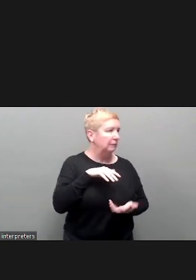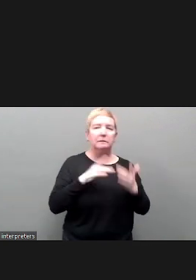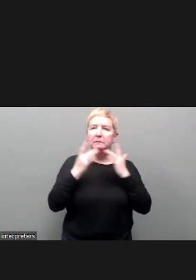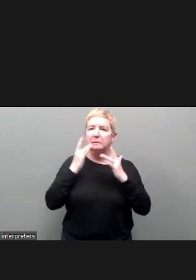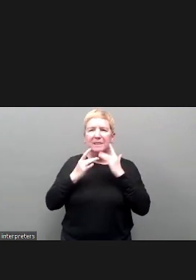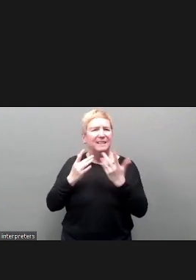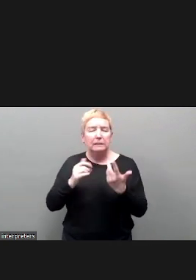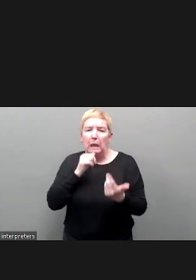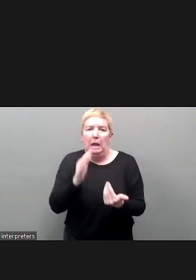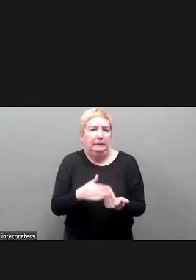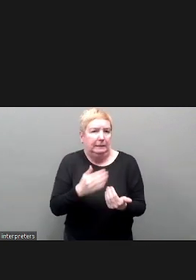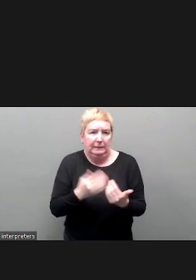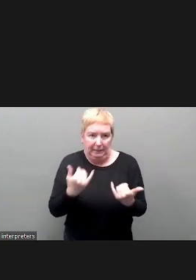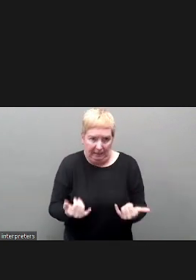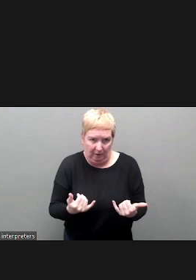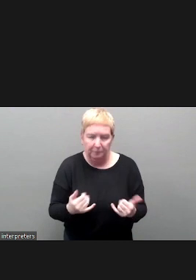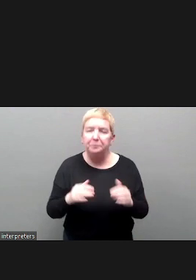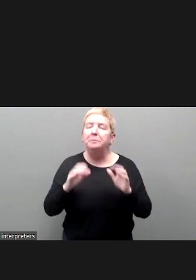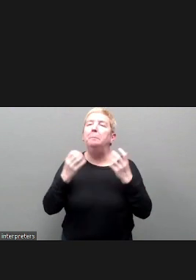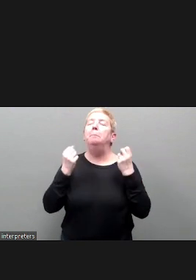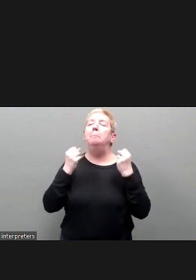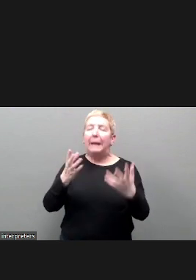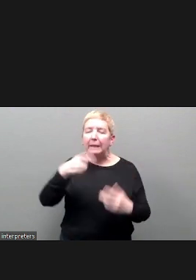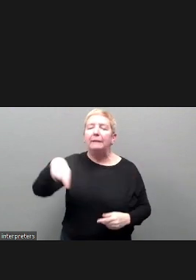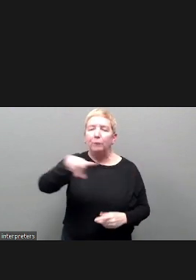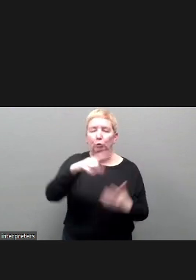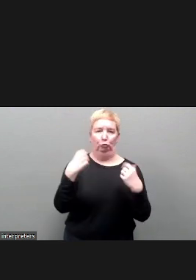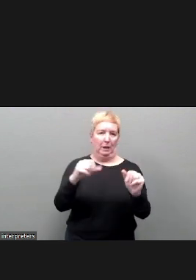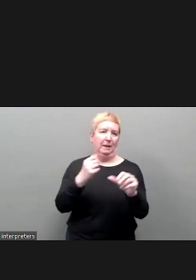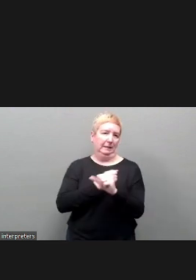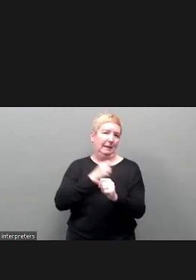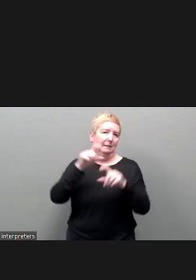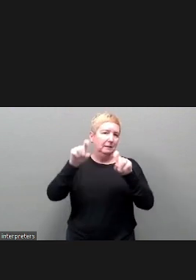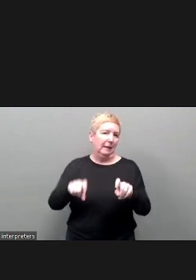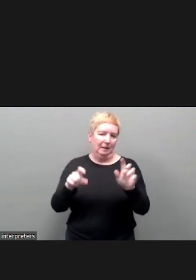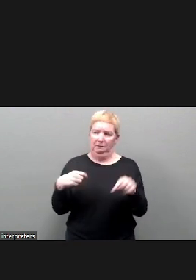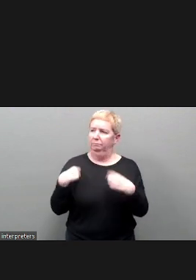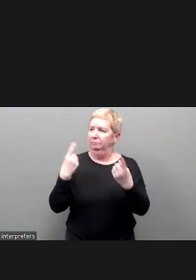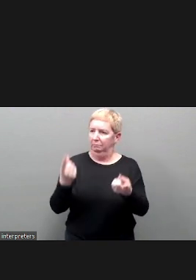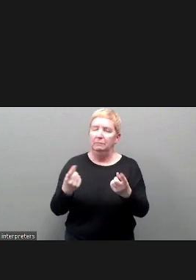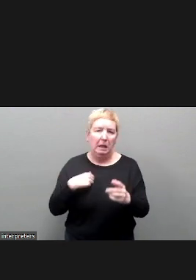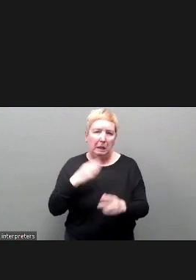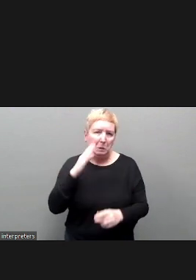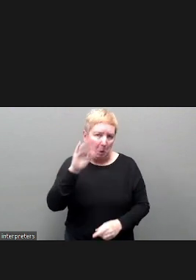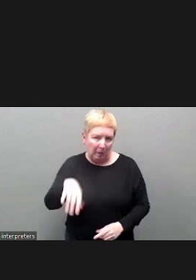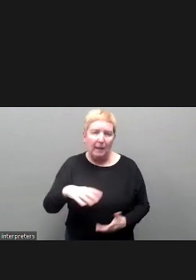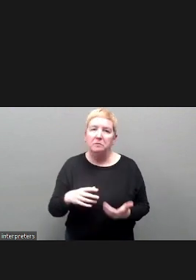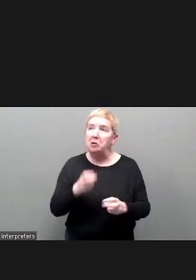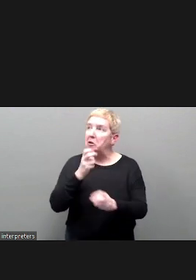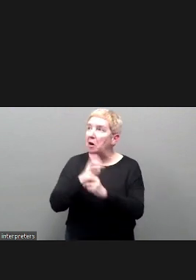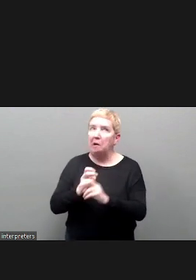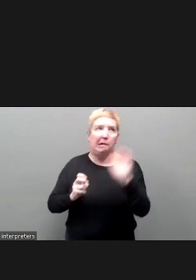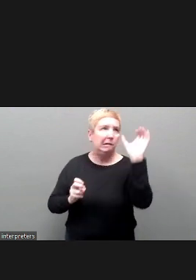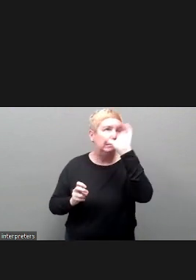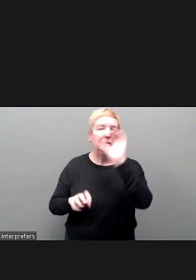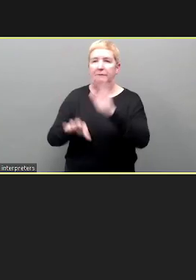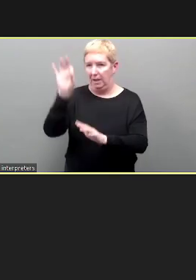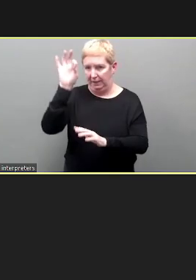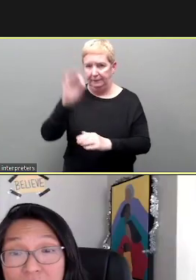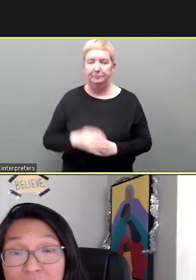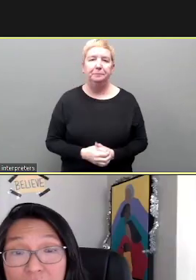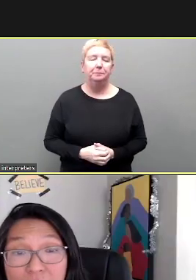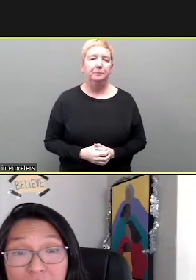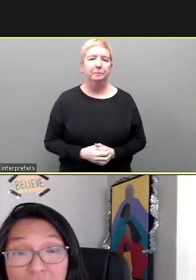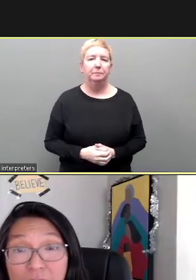not just that group. I know many of you have tried to get tests, and like I said, it's difficult. Oh, start my